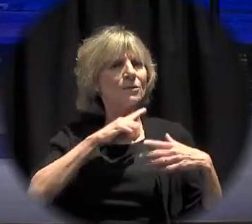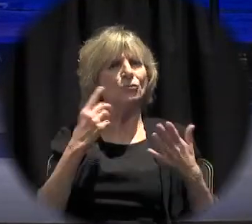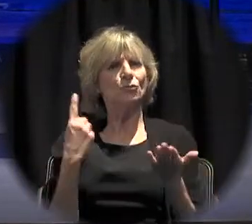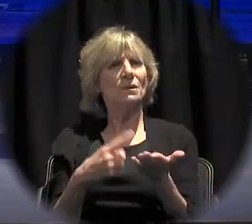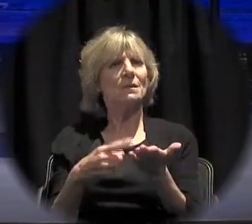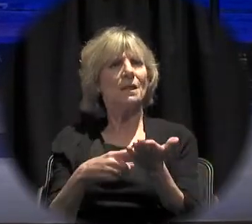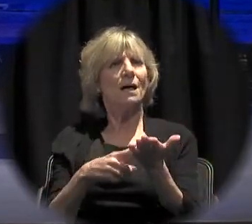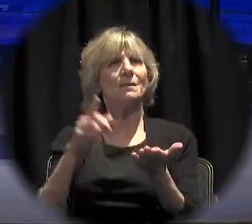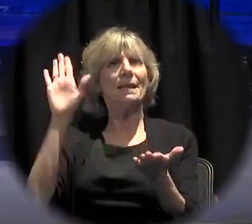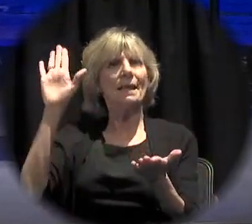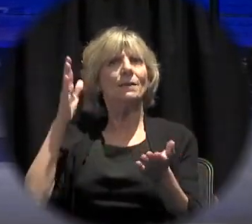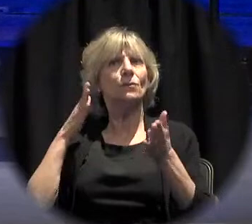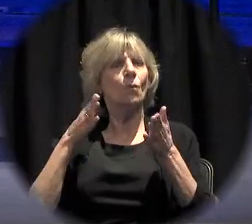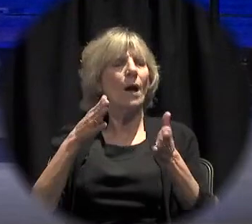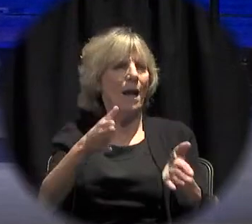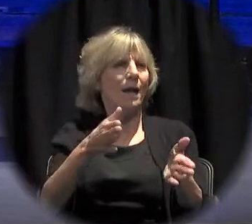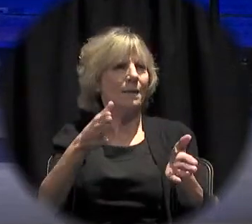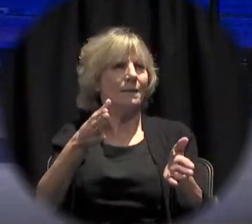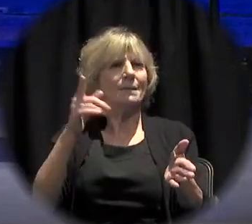to life.